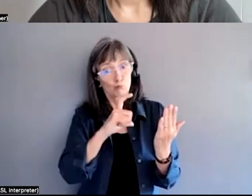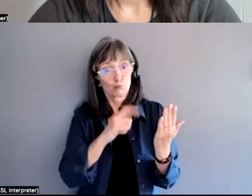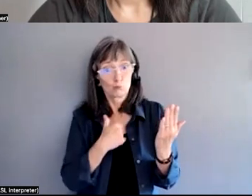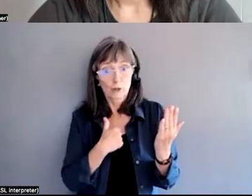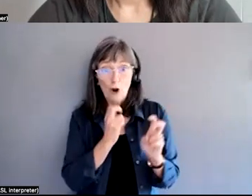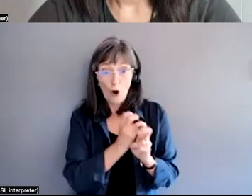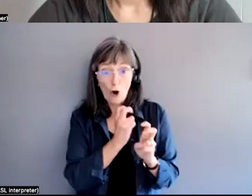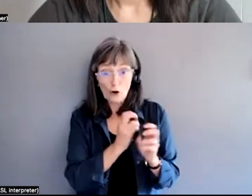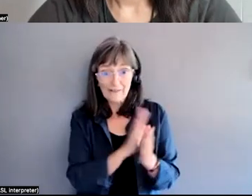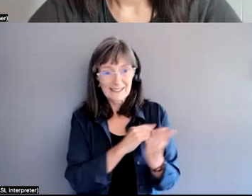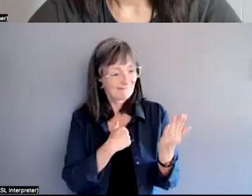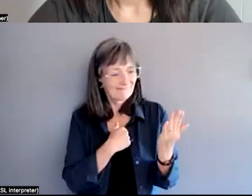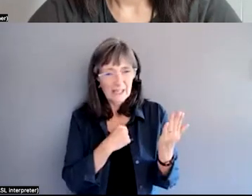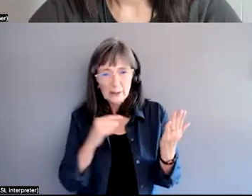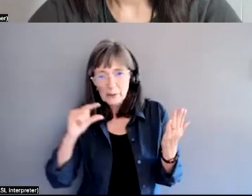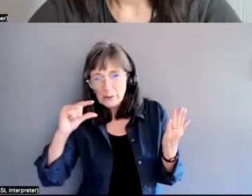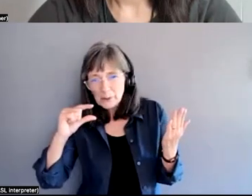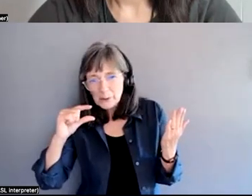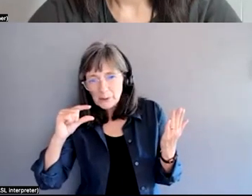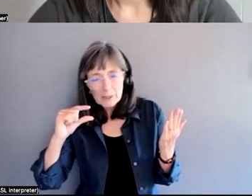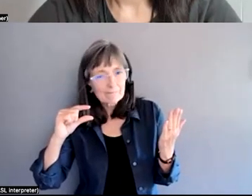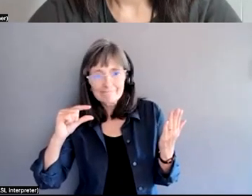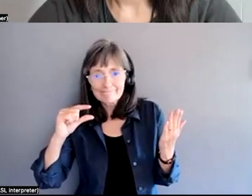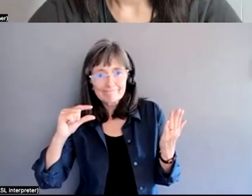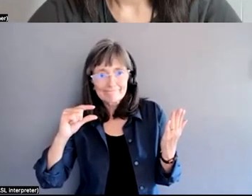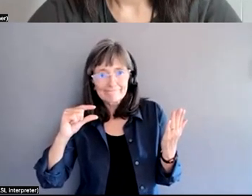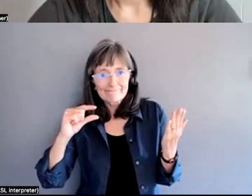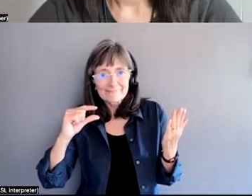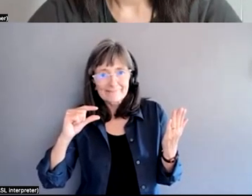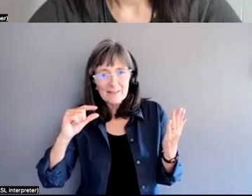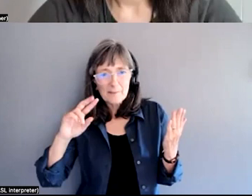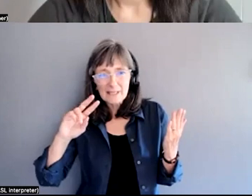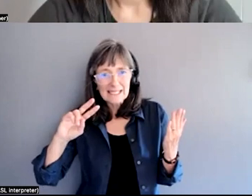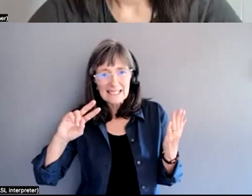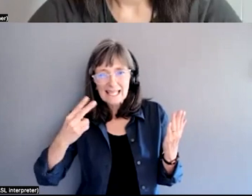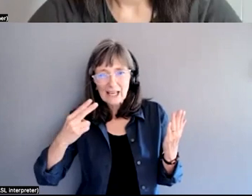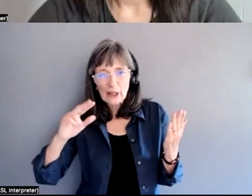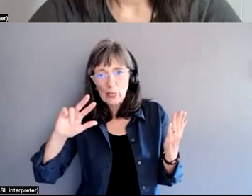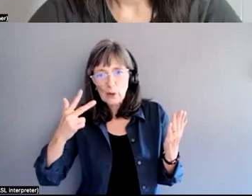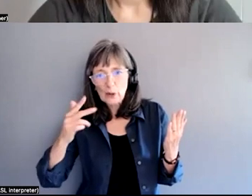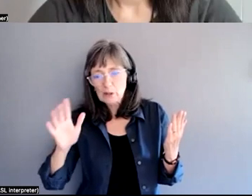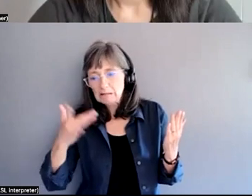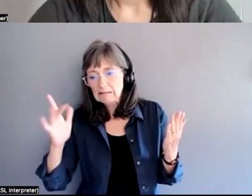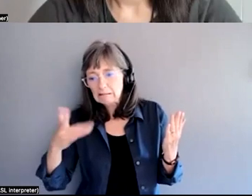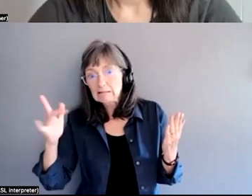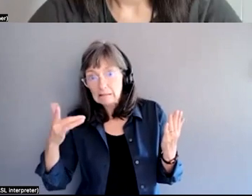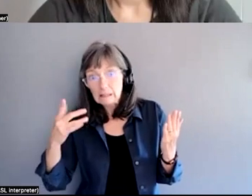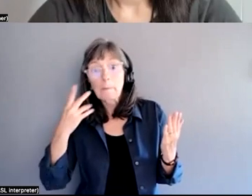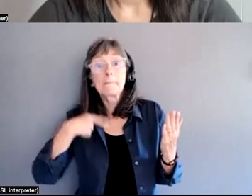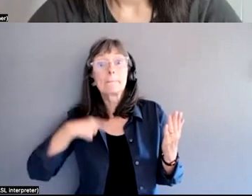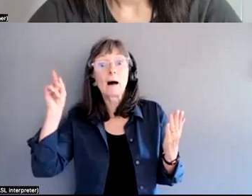hardcover, you're only going to see that once that's like the second or third click in the user's customer's